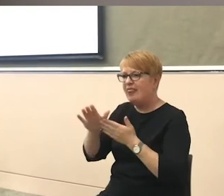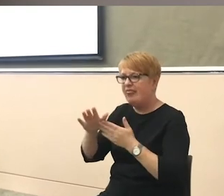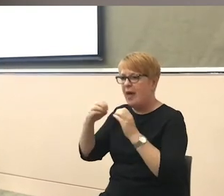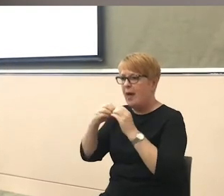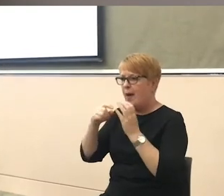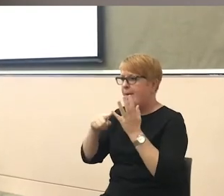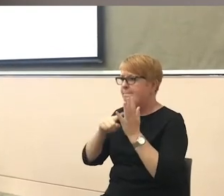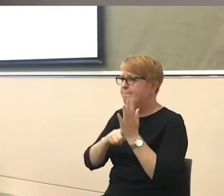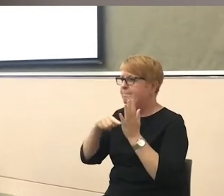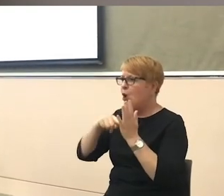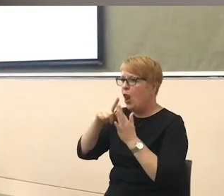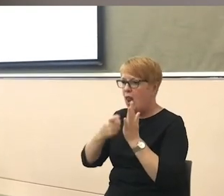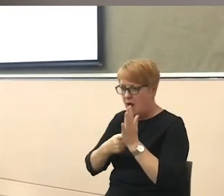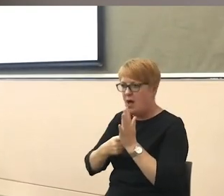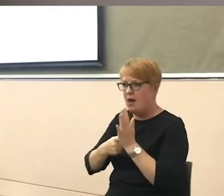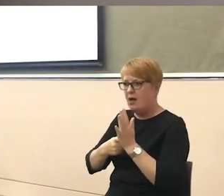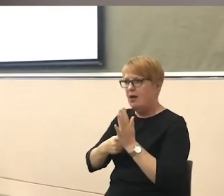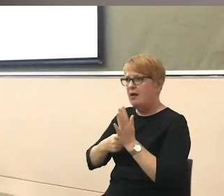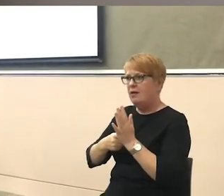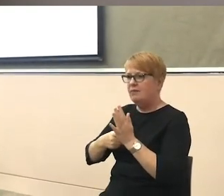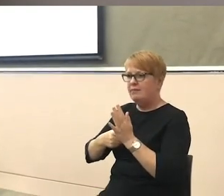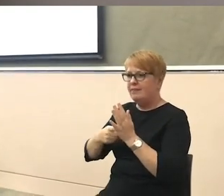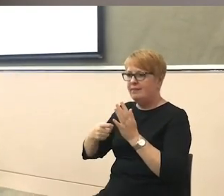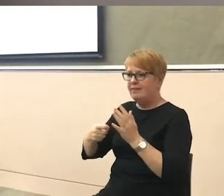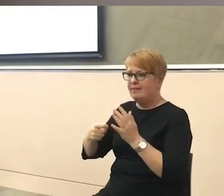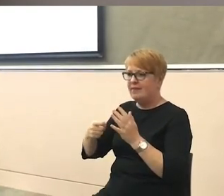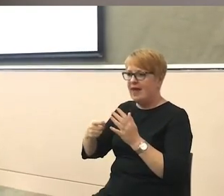we don't even know how it's functioning or operating, but like,